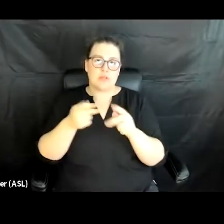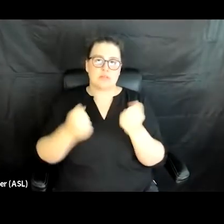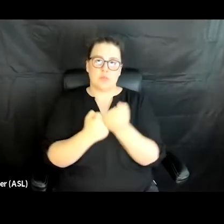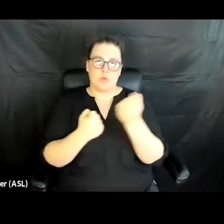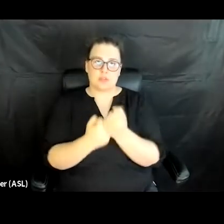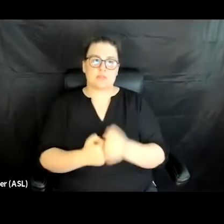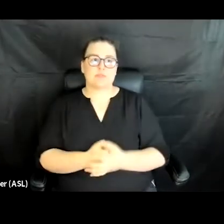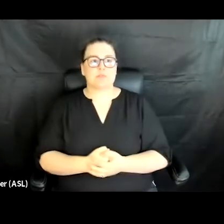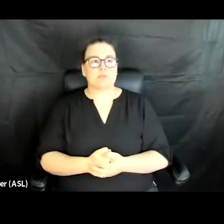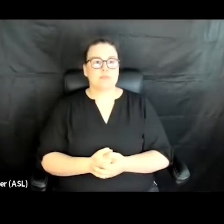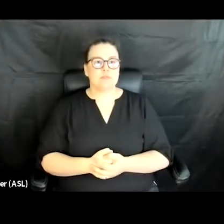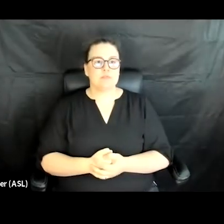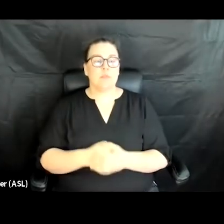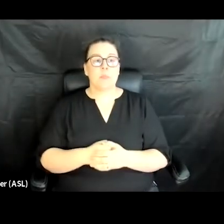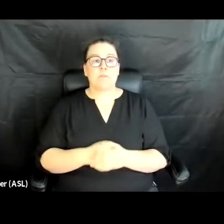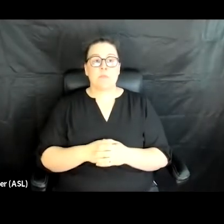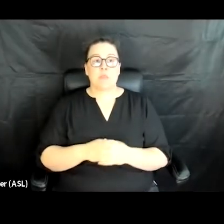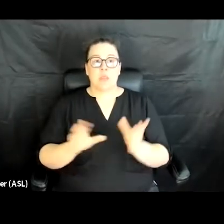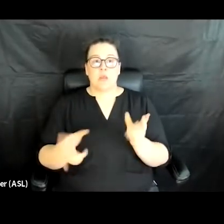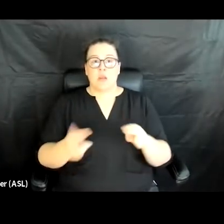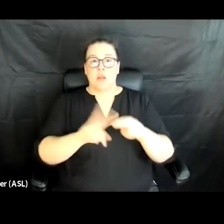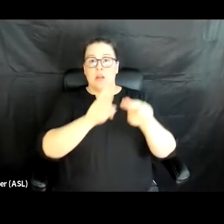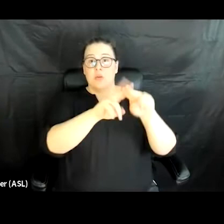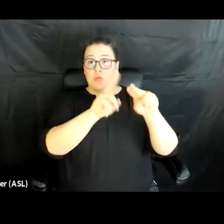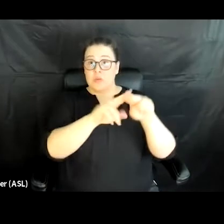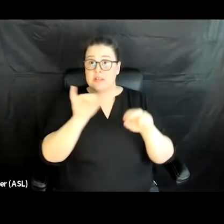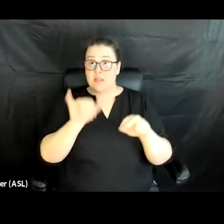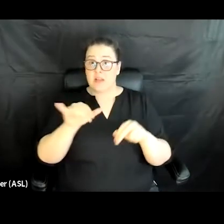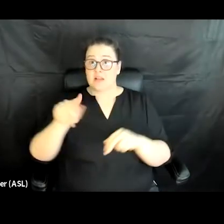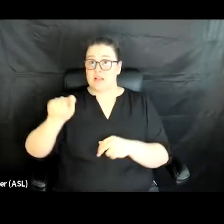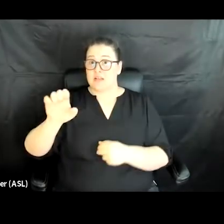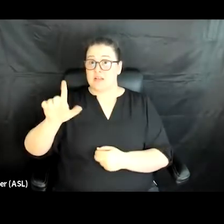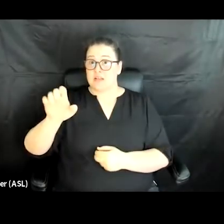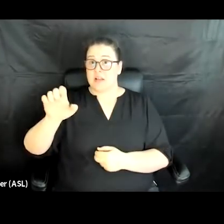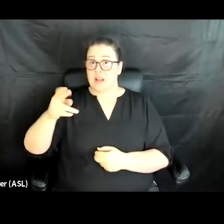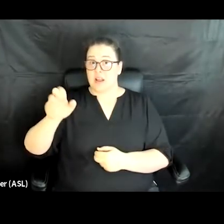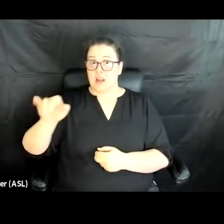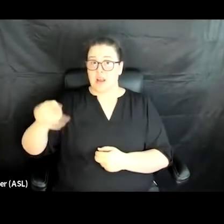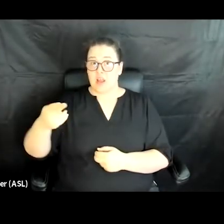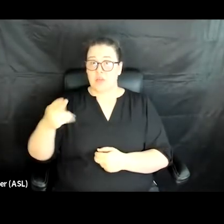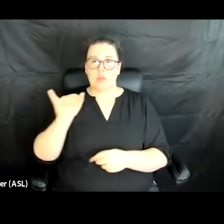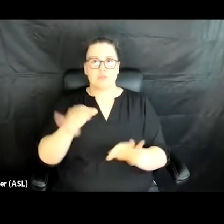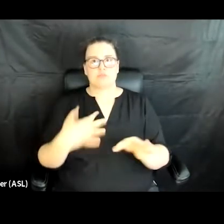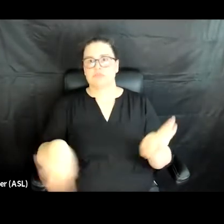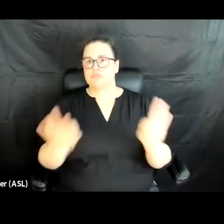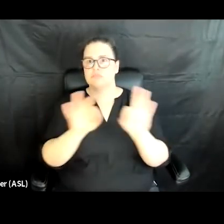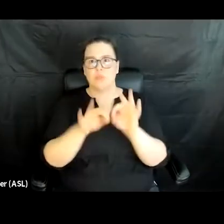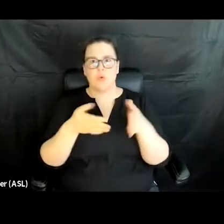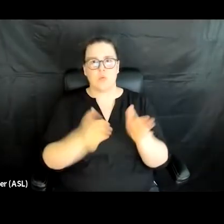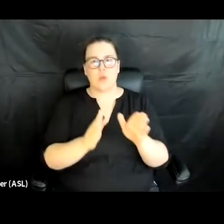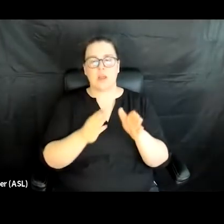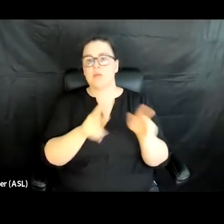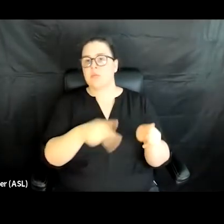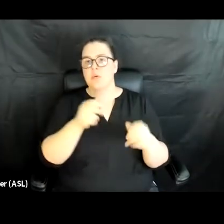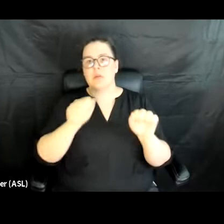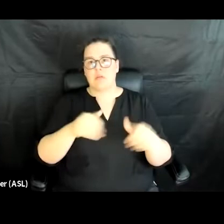So first, we're talking about increasing access to telemental health. We've seen that telehealth has been a key way that individuals have been able to